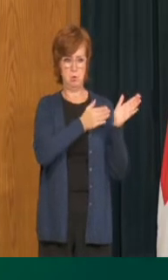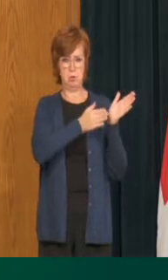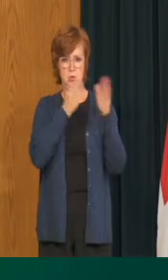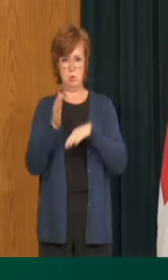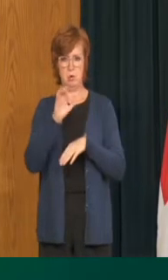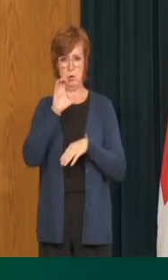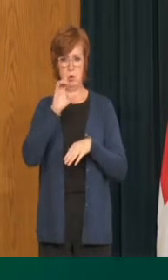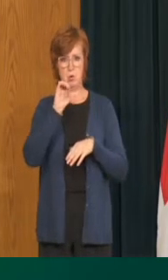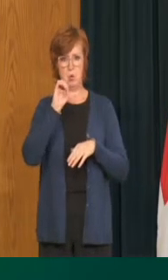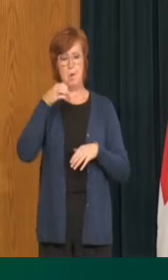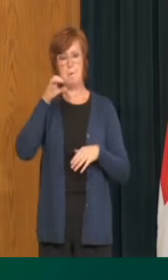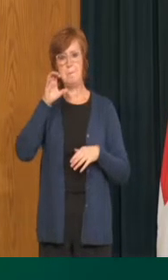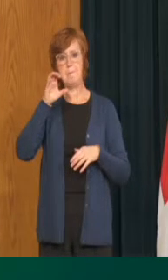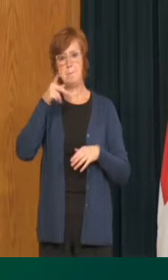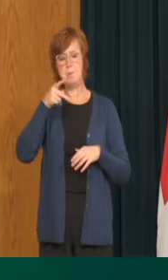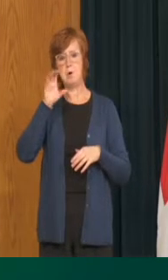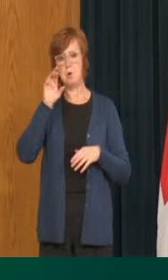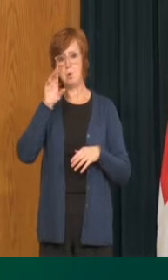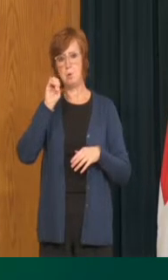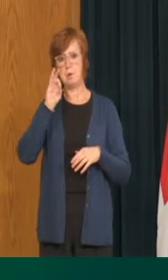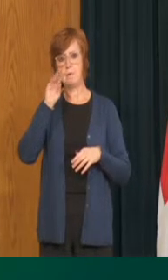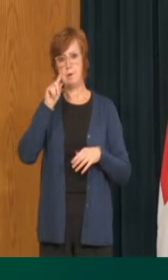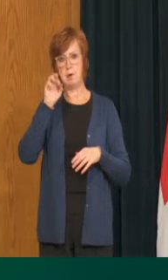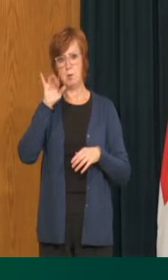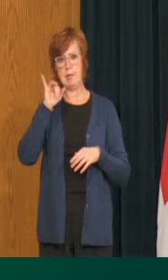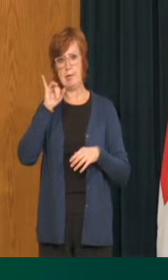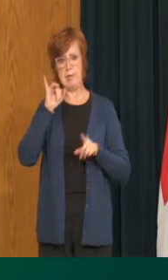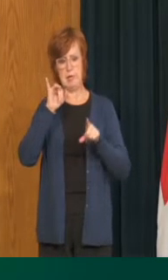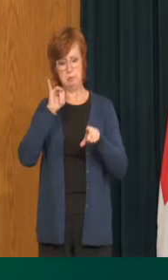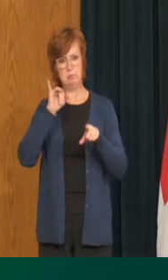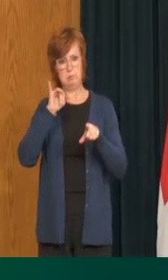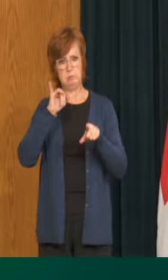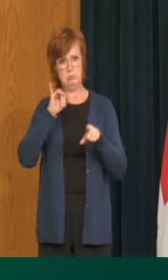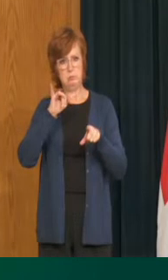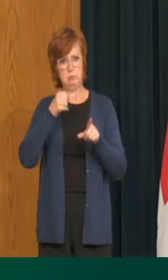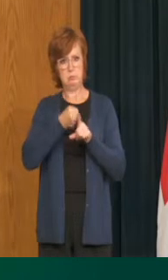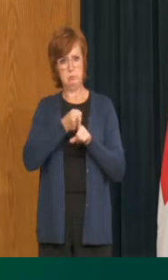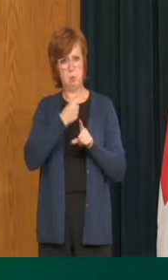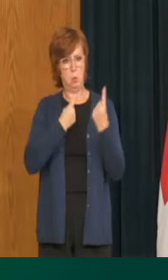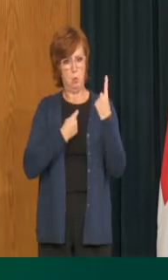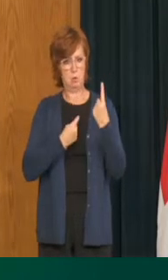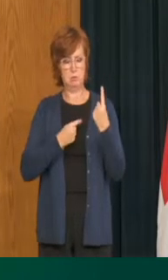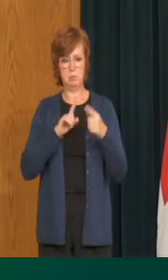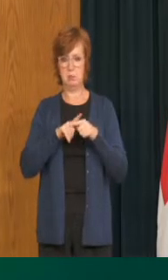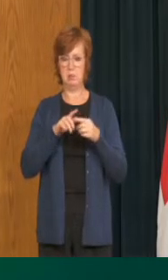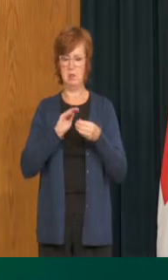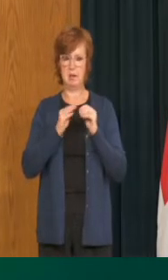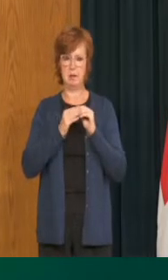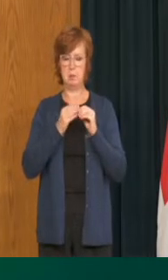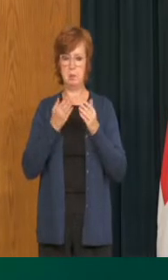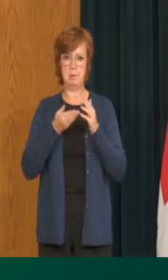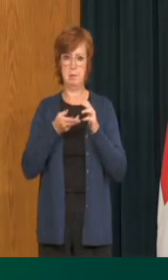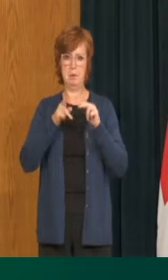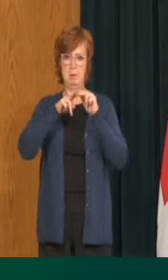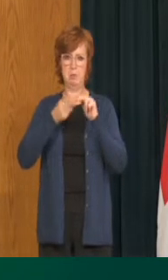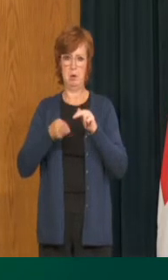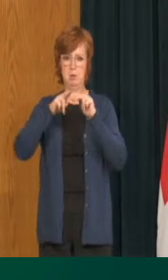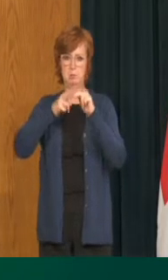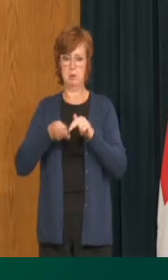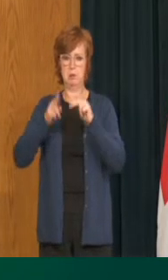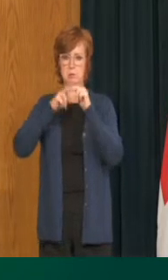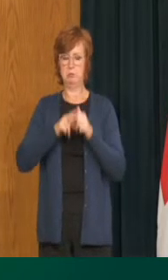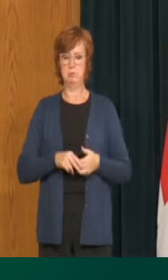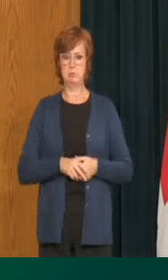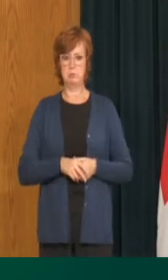that if you see a bit of a rise, ultimately they do go down, because in that particular instance, the outbreak